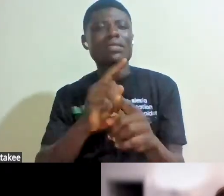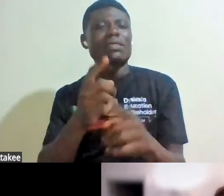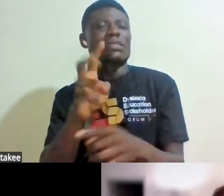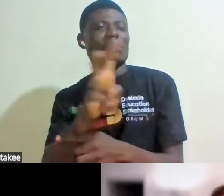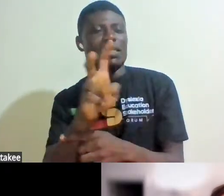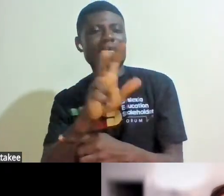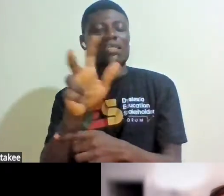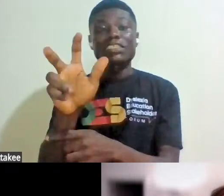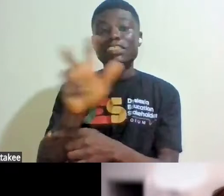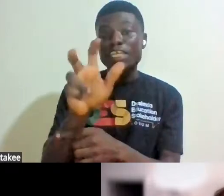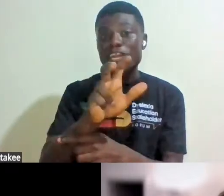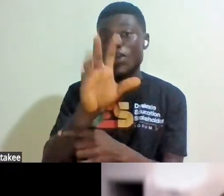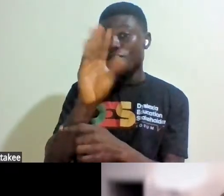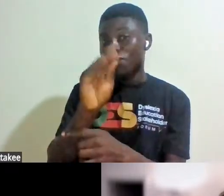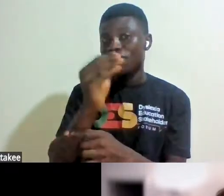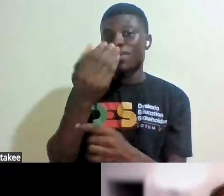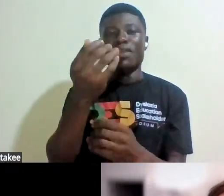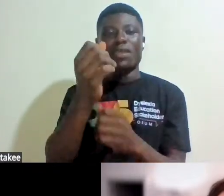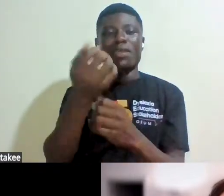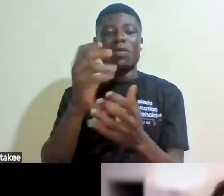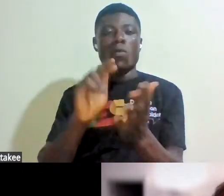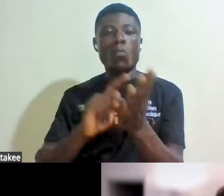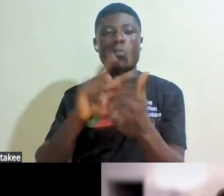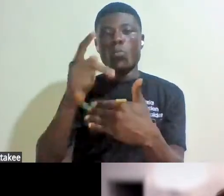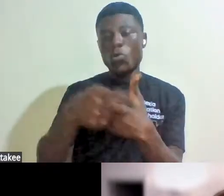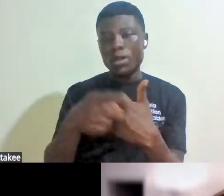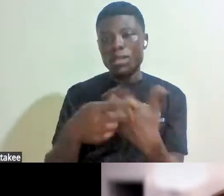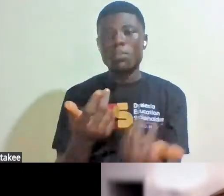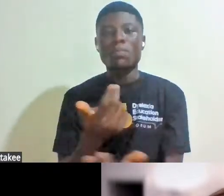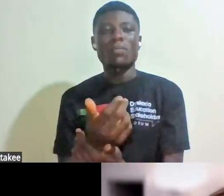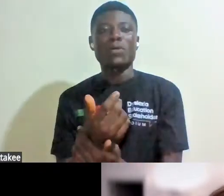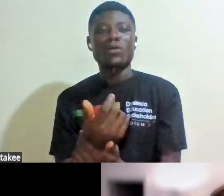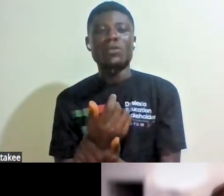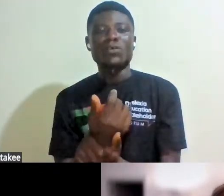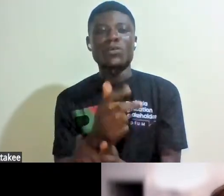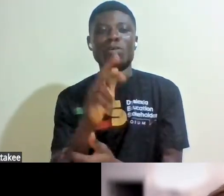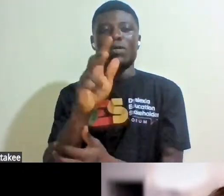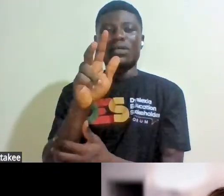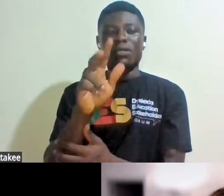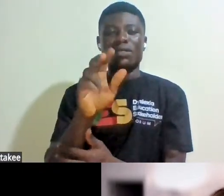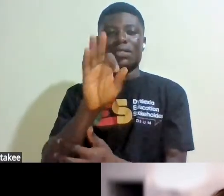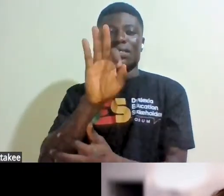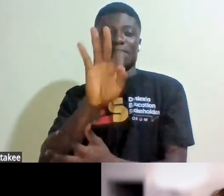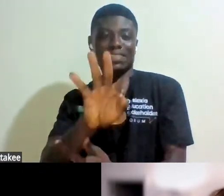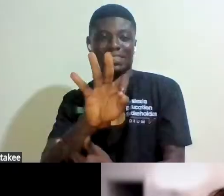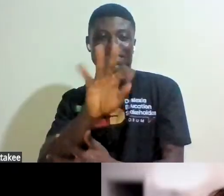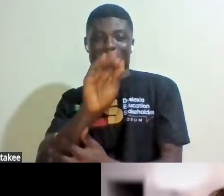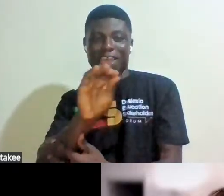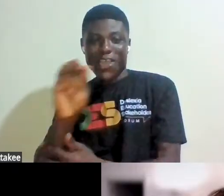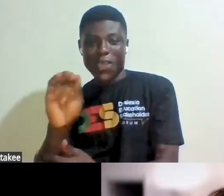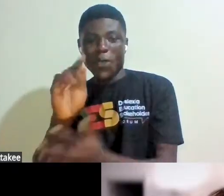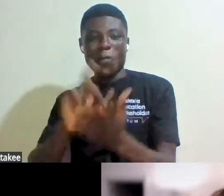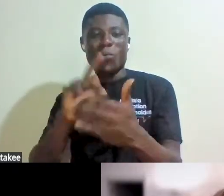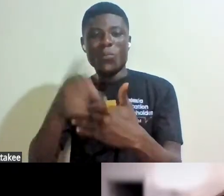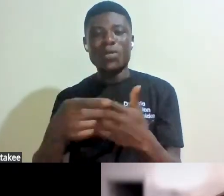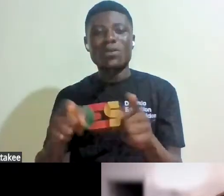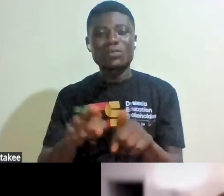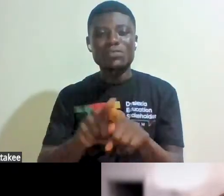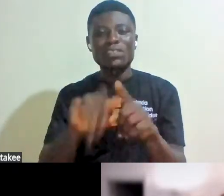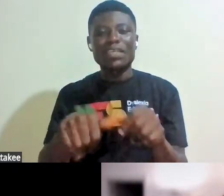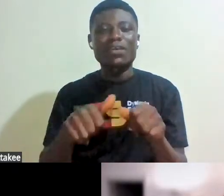across corporate, public, and non-profit sectors. And his TED Talk advocates moving